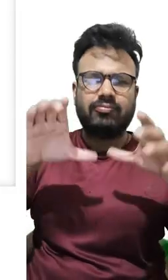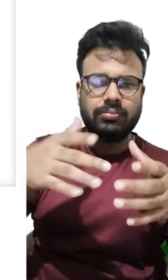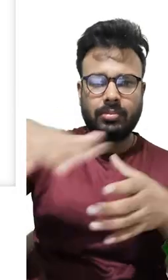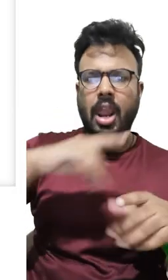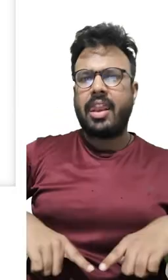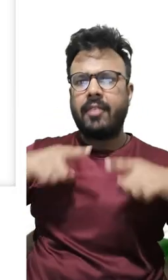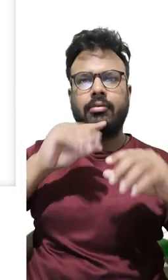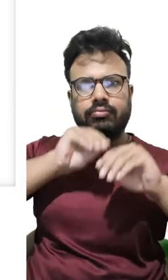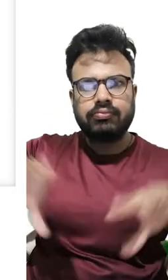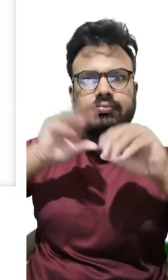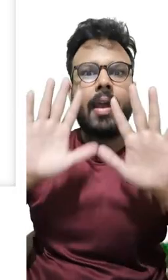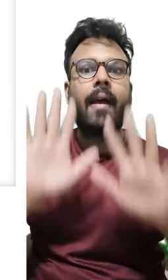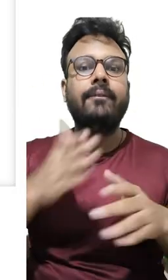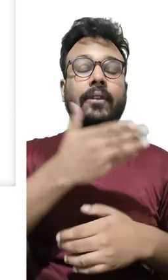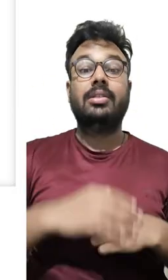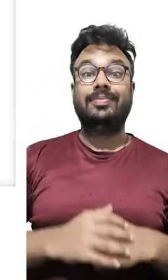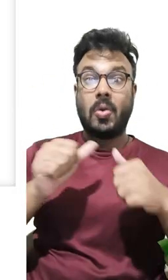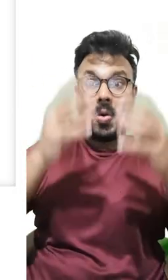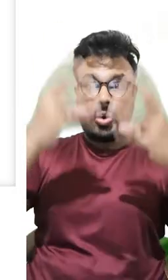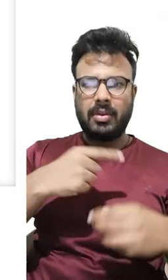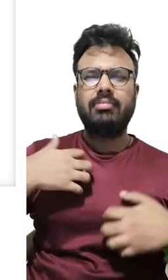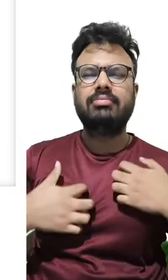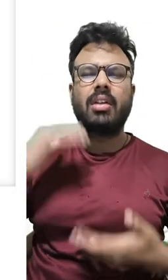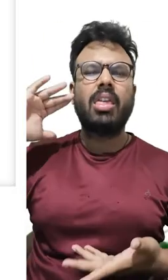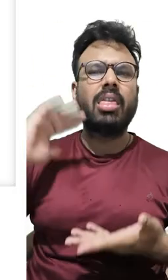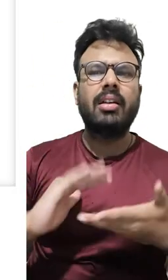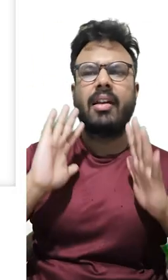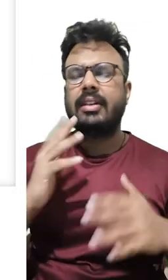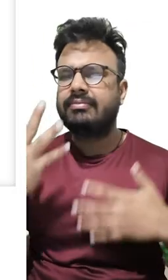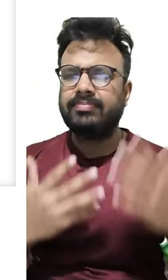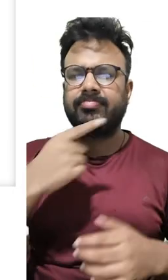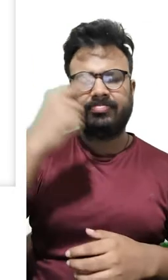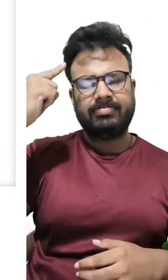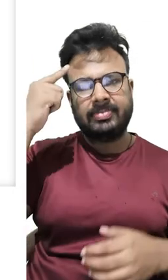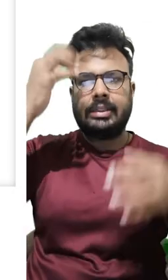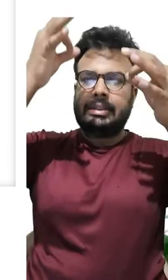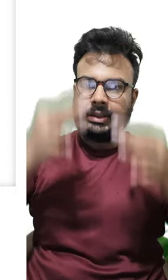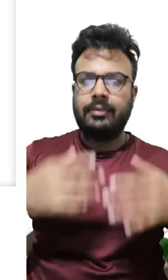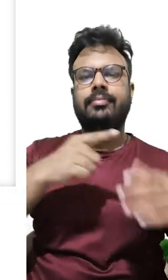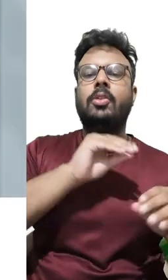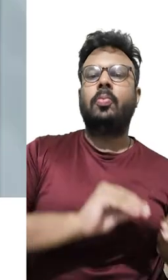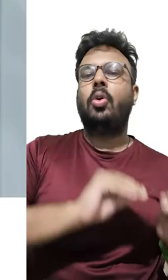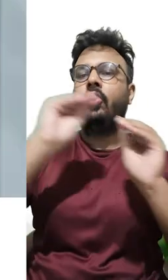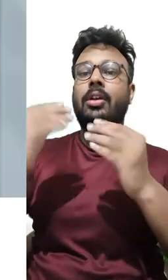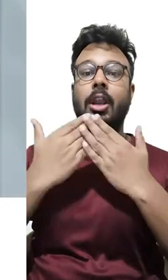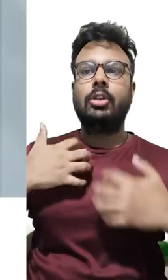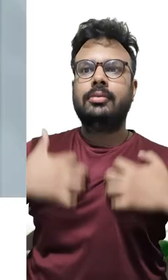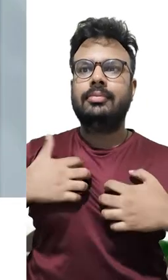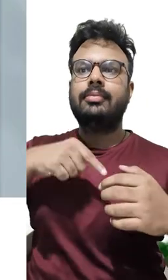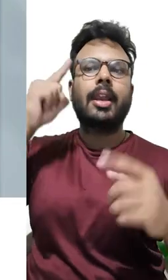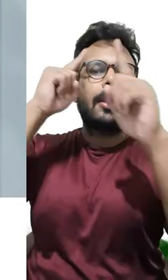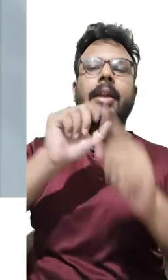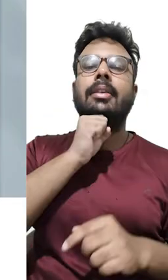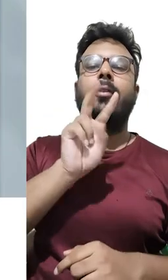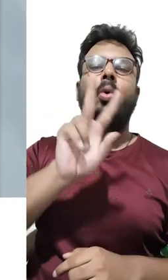whose works have addressed issues of sexuality, gender, class and urban life. A rather reluctant